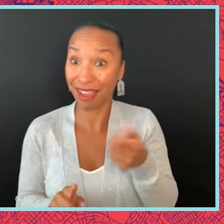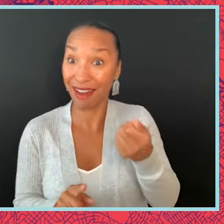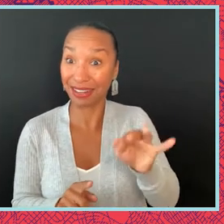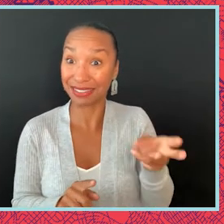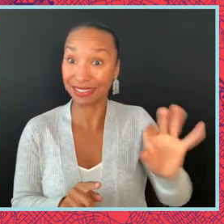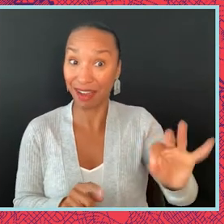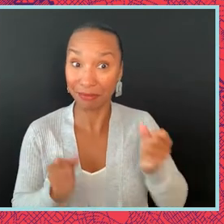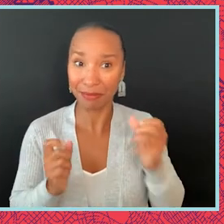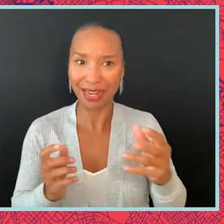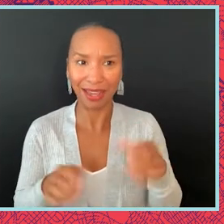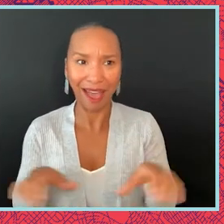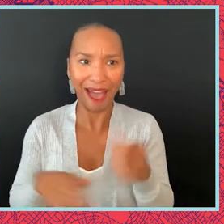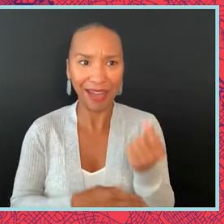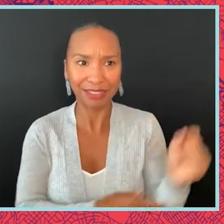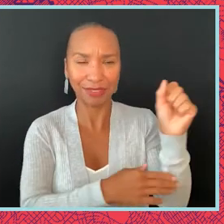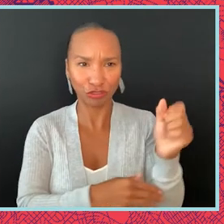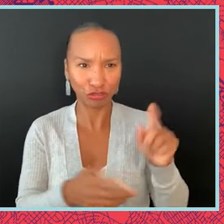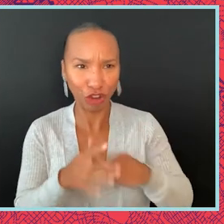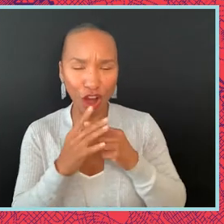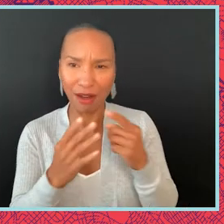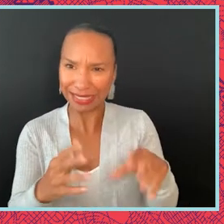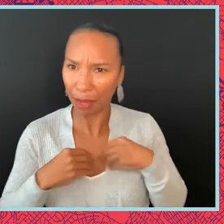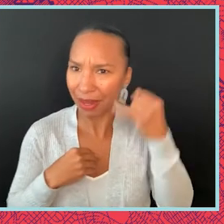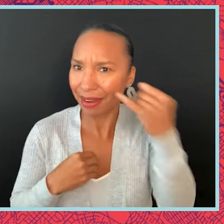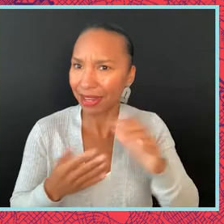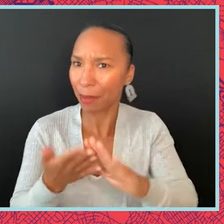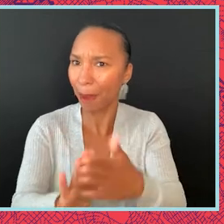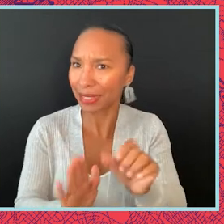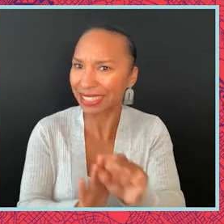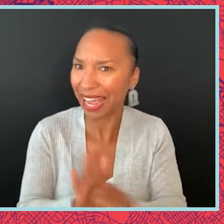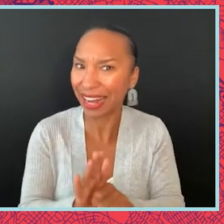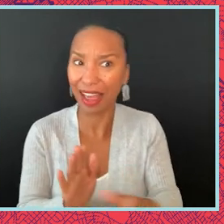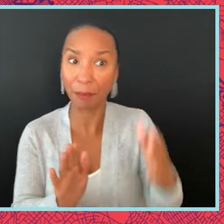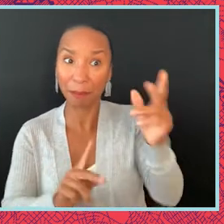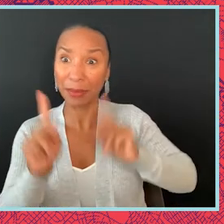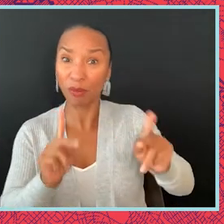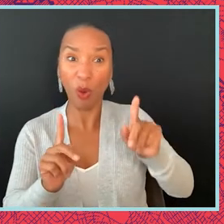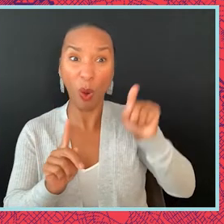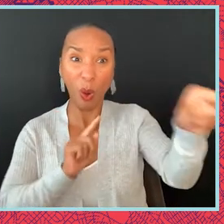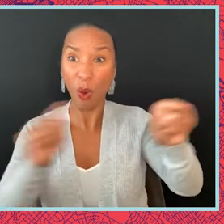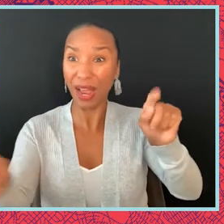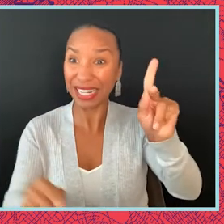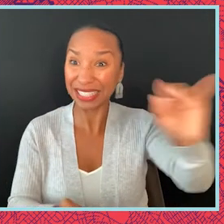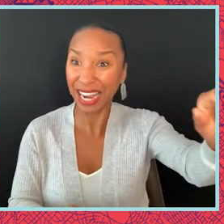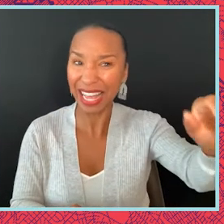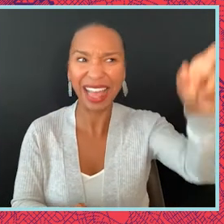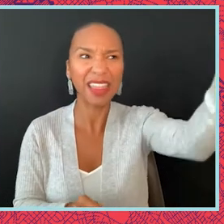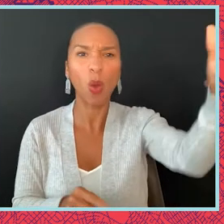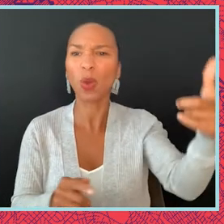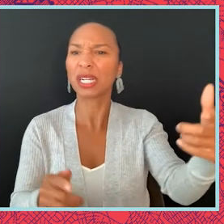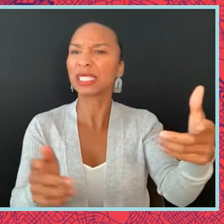many activists began embracing statehood, they knew that members of Congress from as far away as Kentucky were demanding that the city